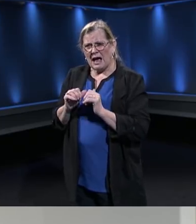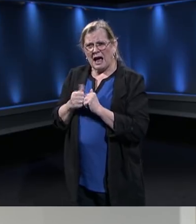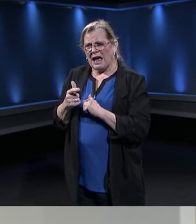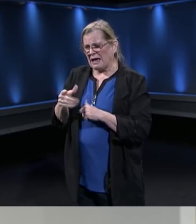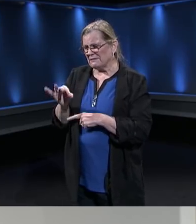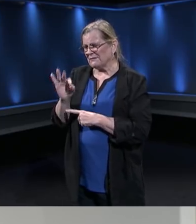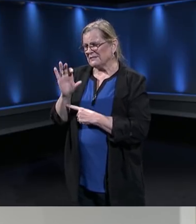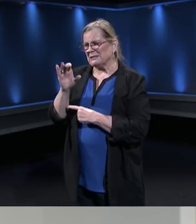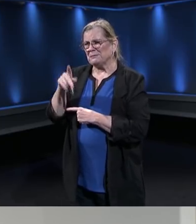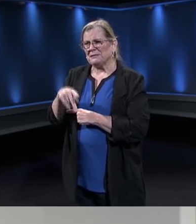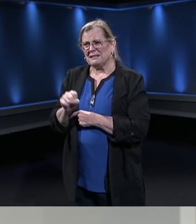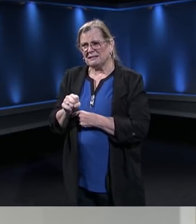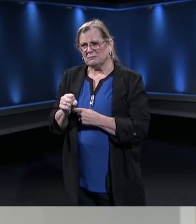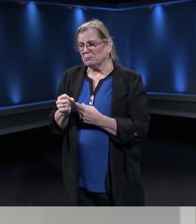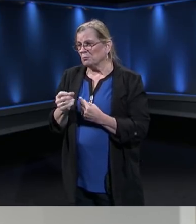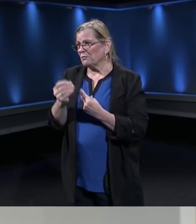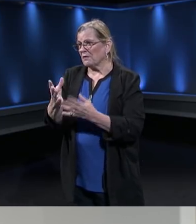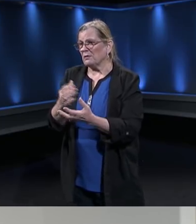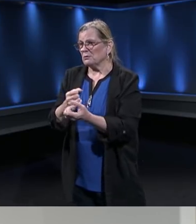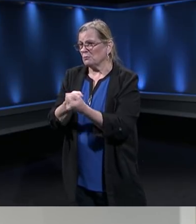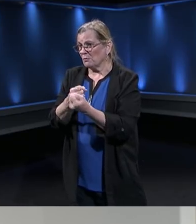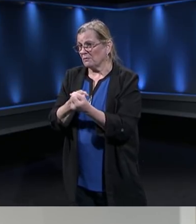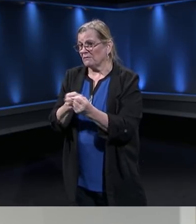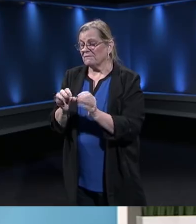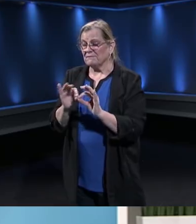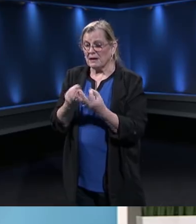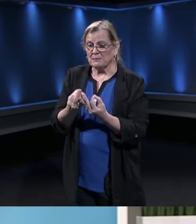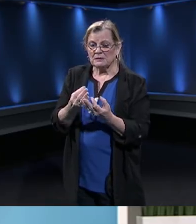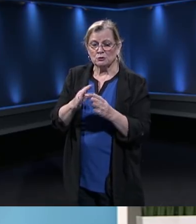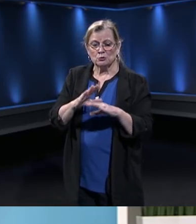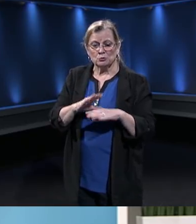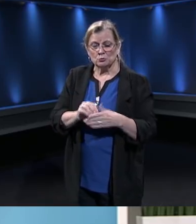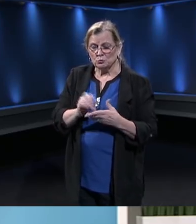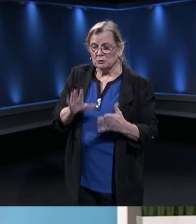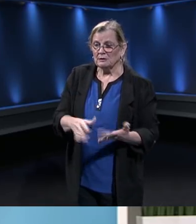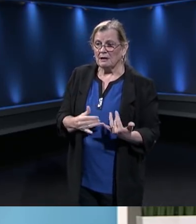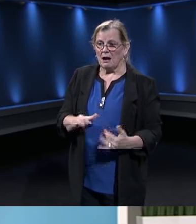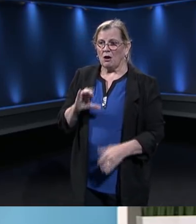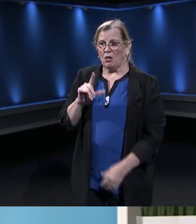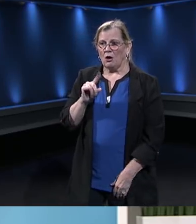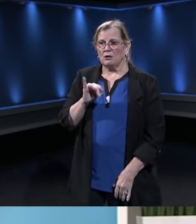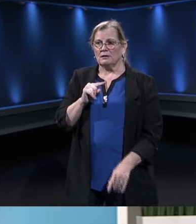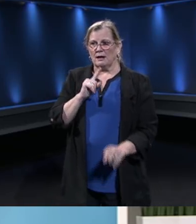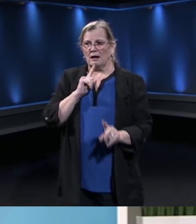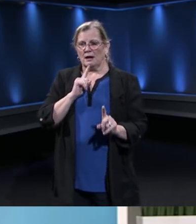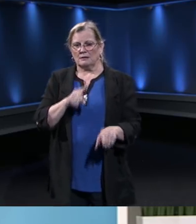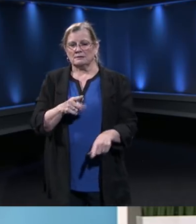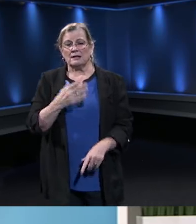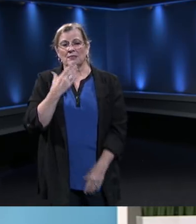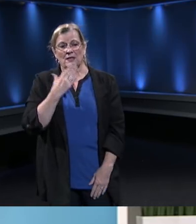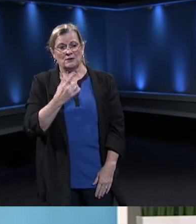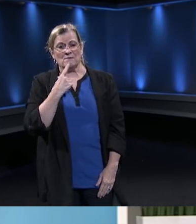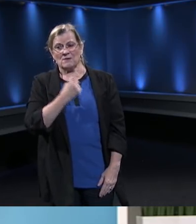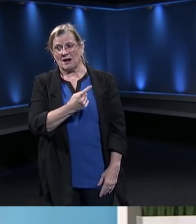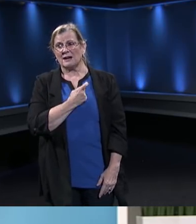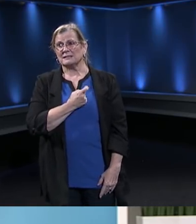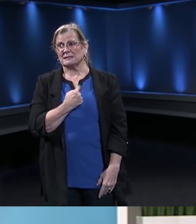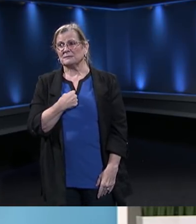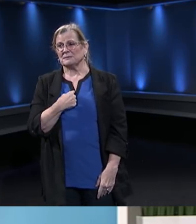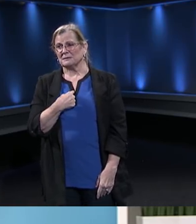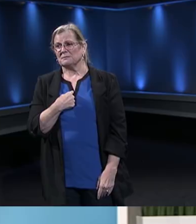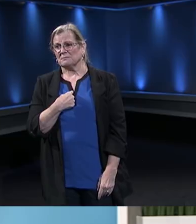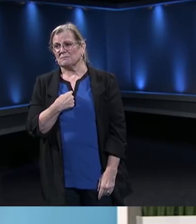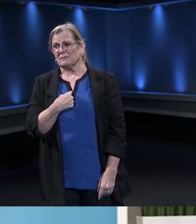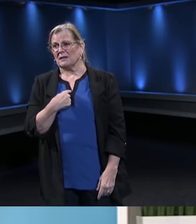provide supports for families and students as well? Well, thank you so much for asking me that, Dr. Brabrand. And I agree with you completely that we